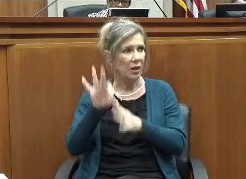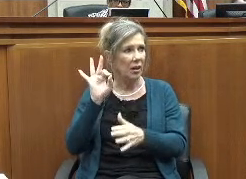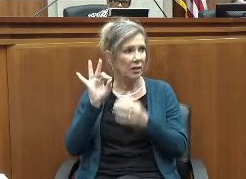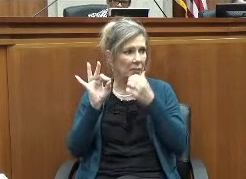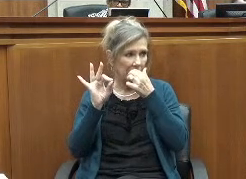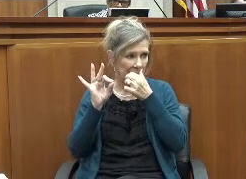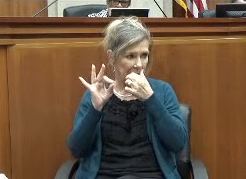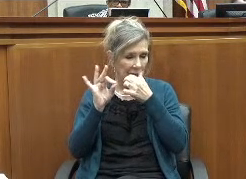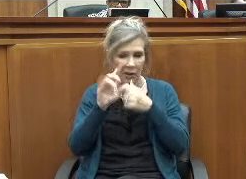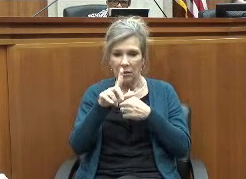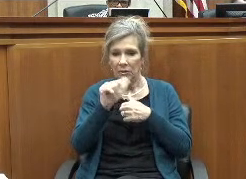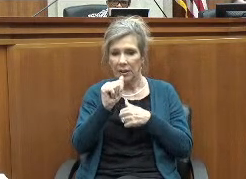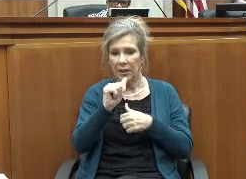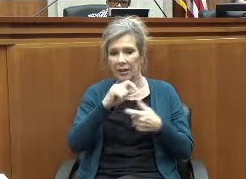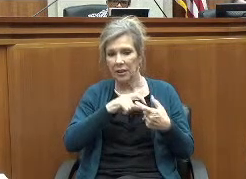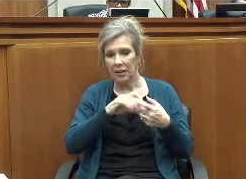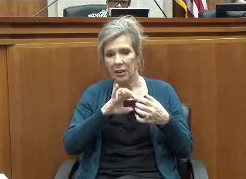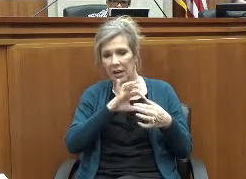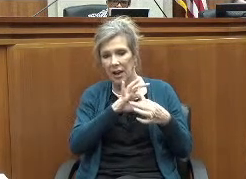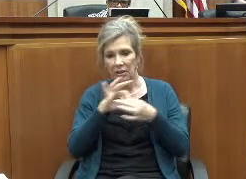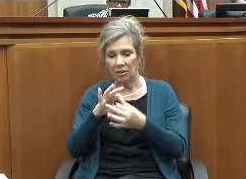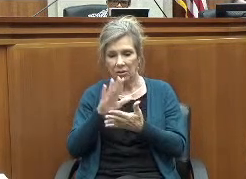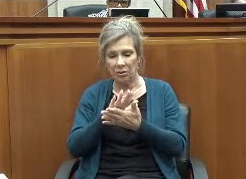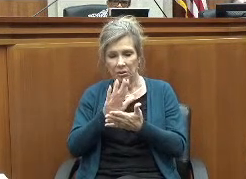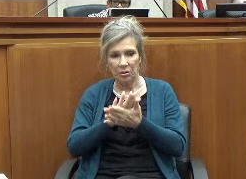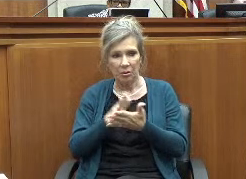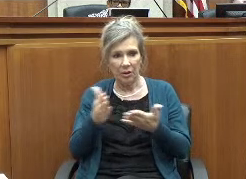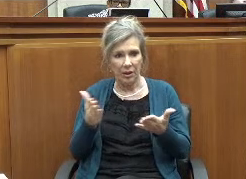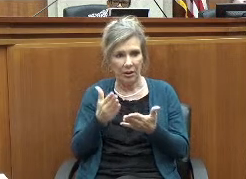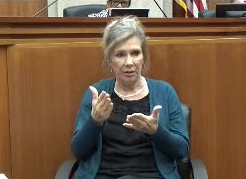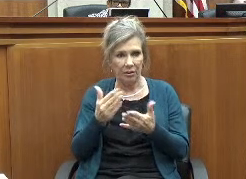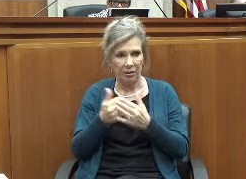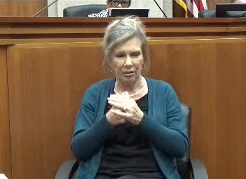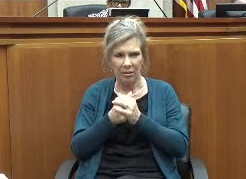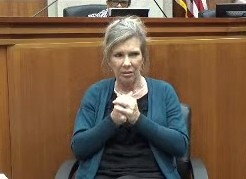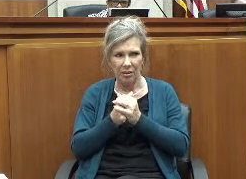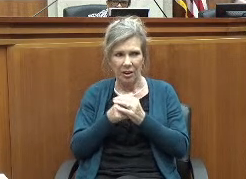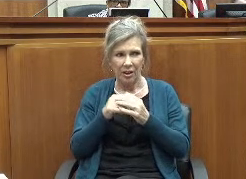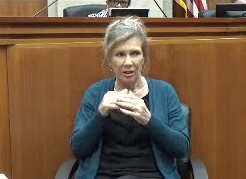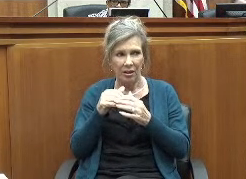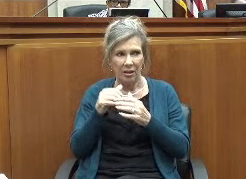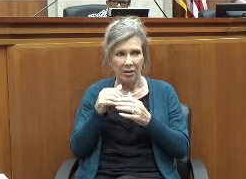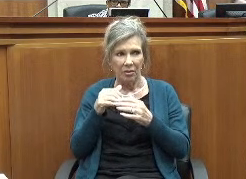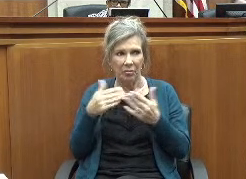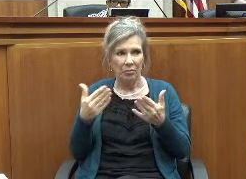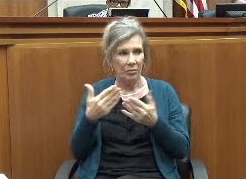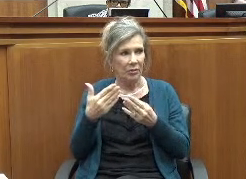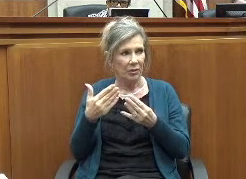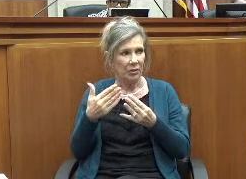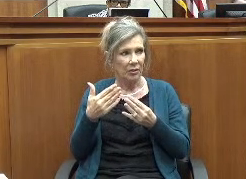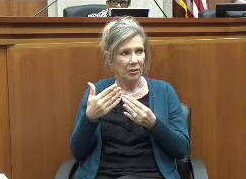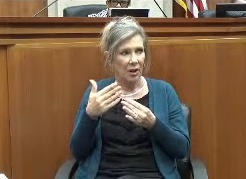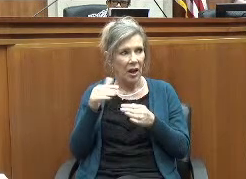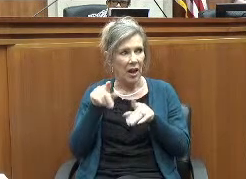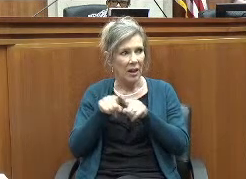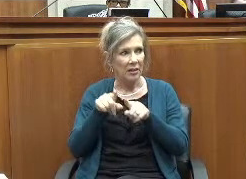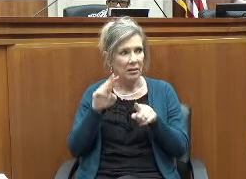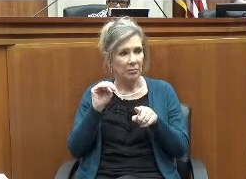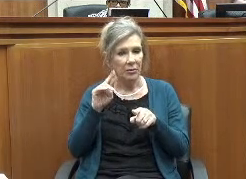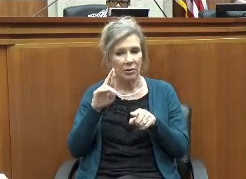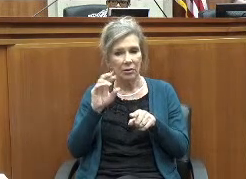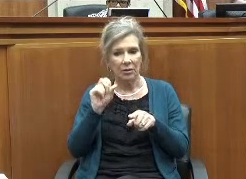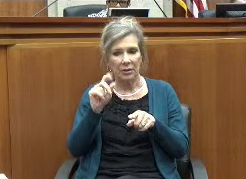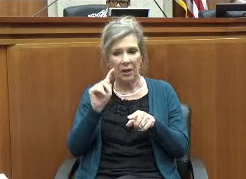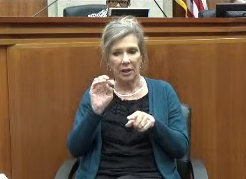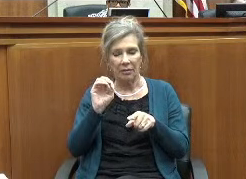Louisiana Connection School here that existed during the early to mid-2010s. And not to mention, as Mr. St. Pierre just